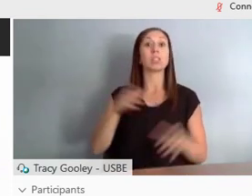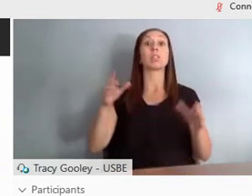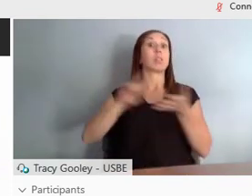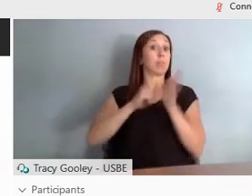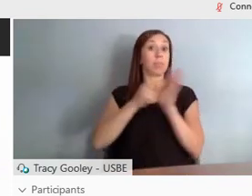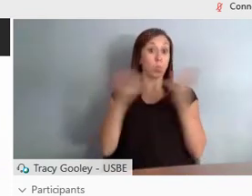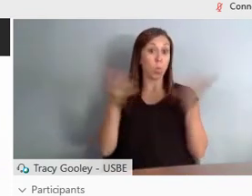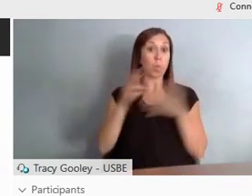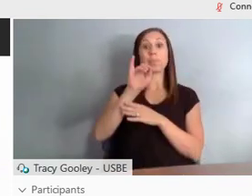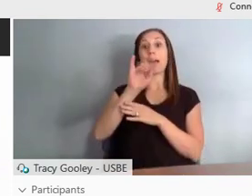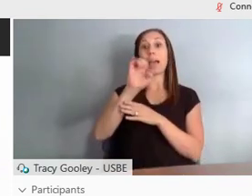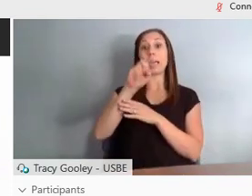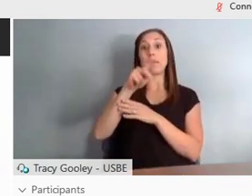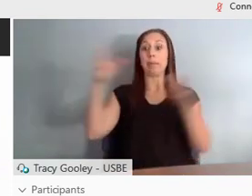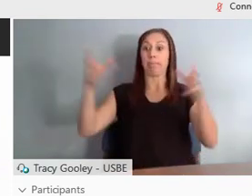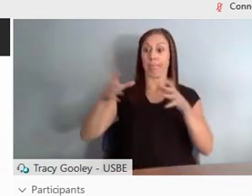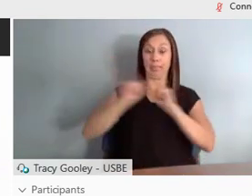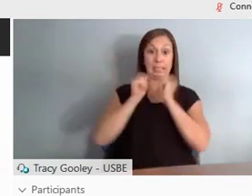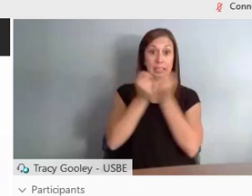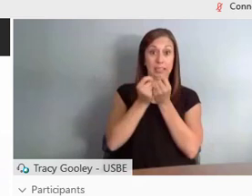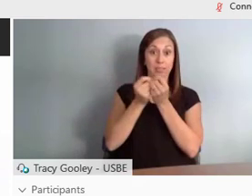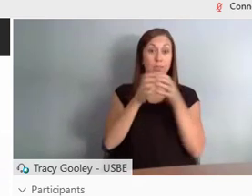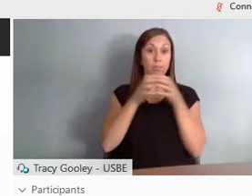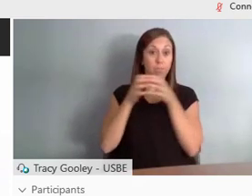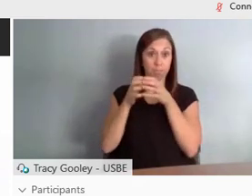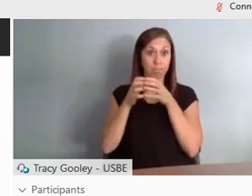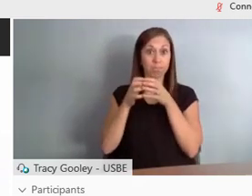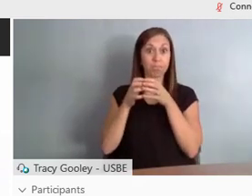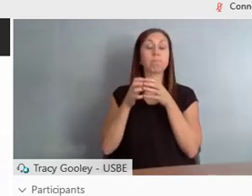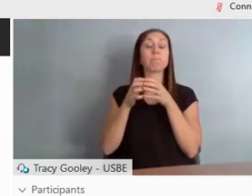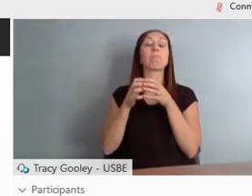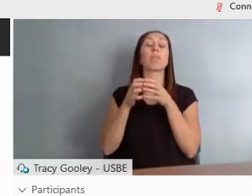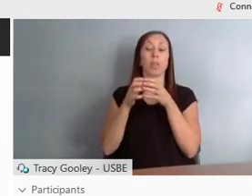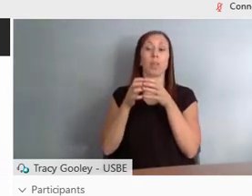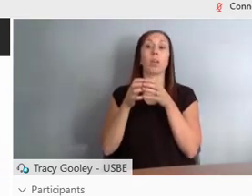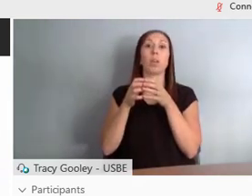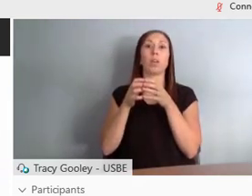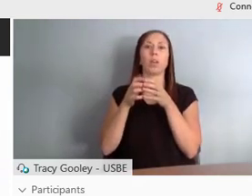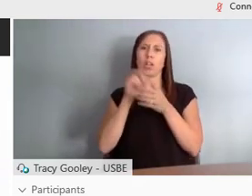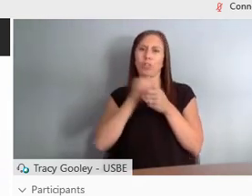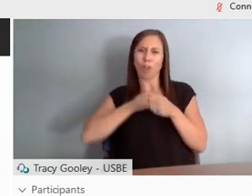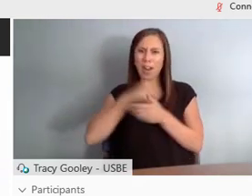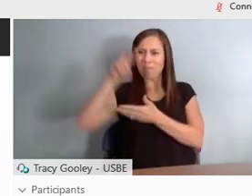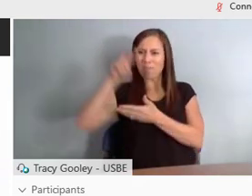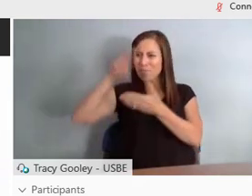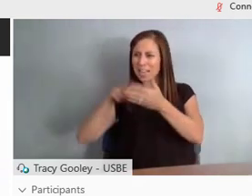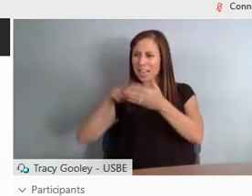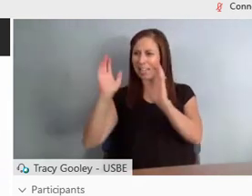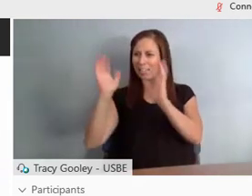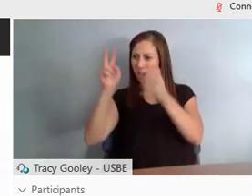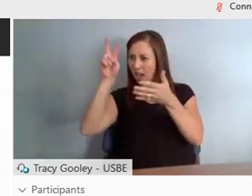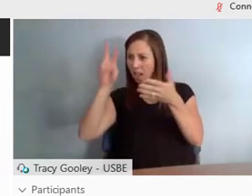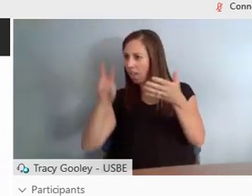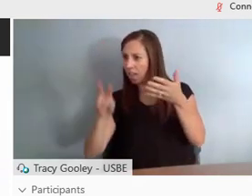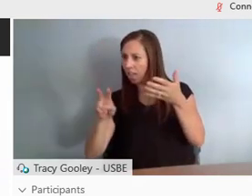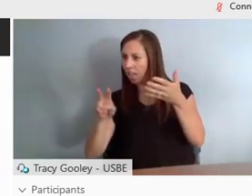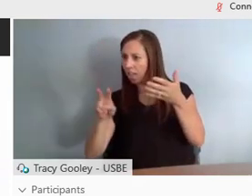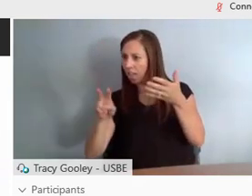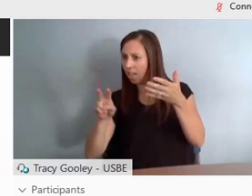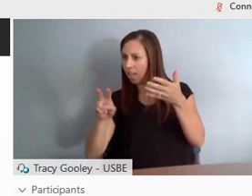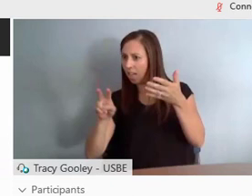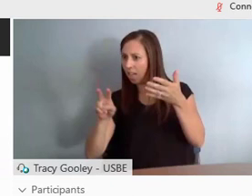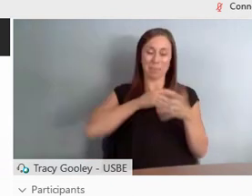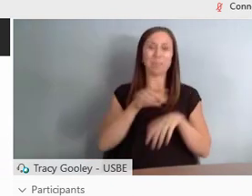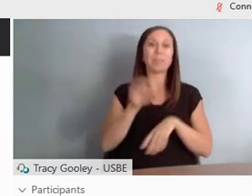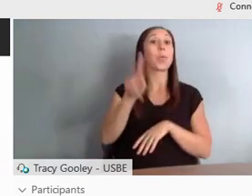team is So I'm reading the chat, just making sure nobody has any questions. It